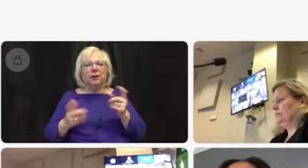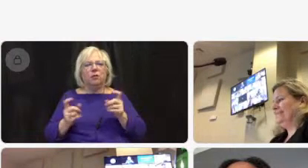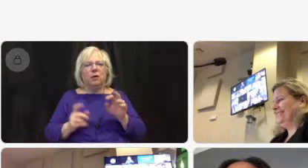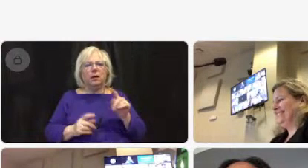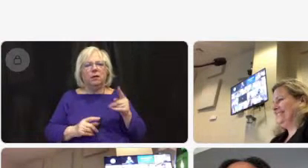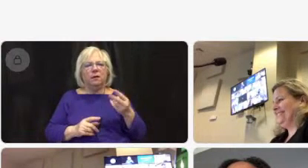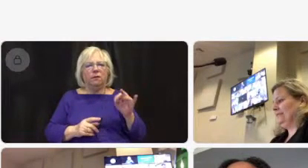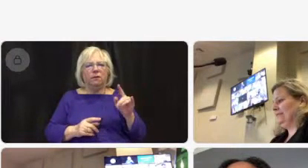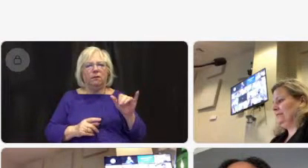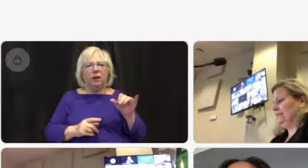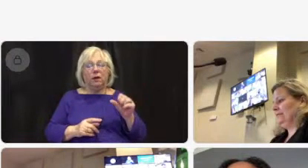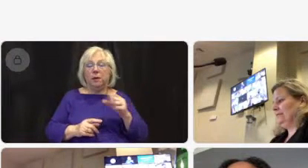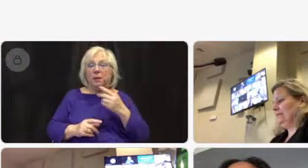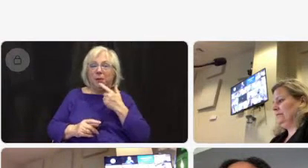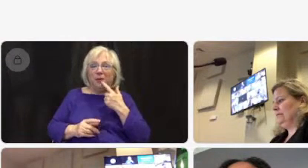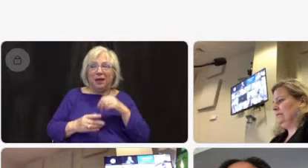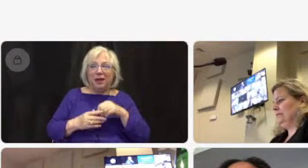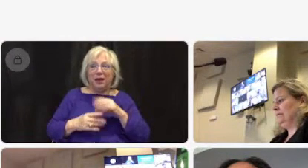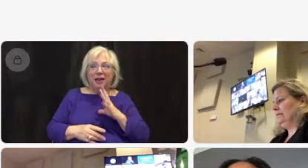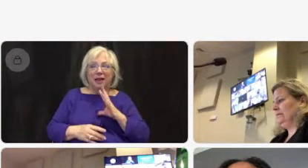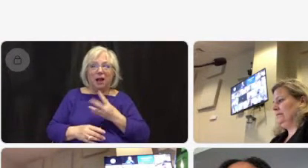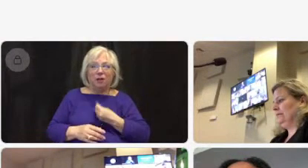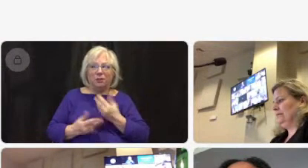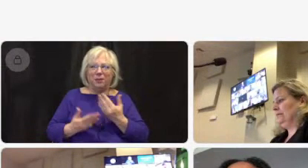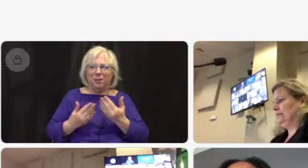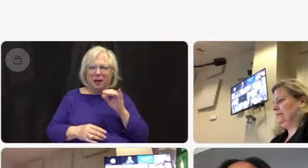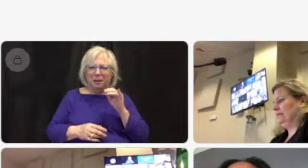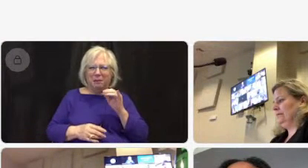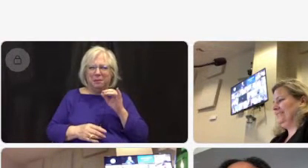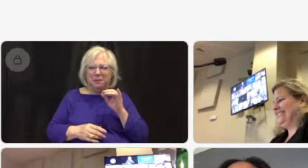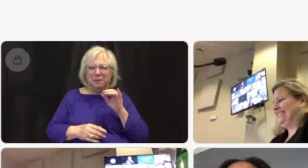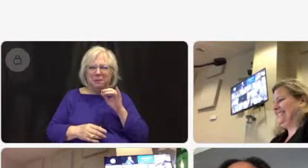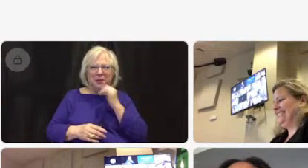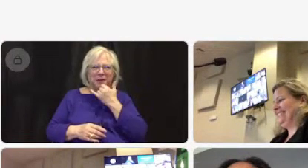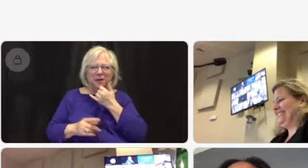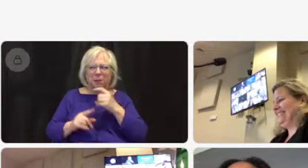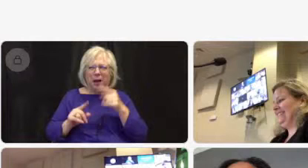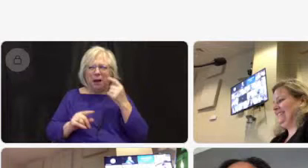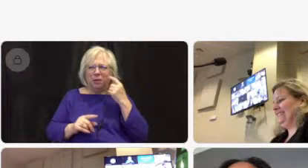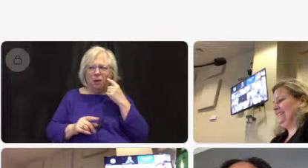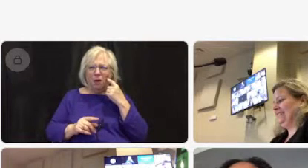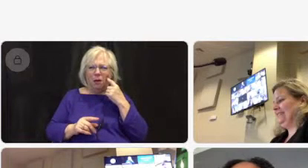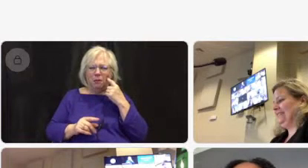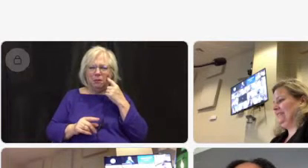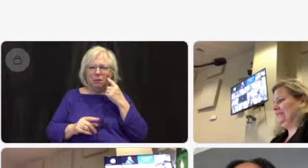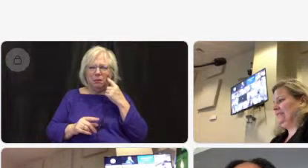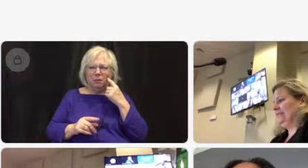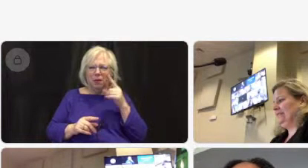we say in the culture, maybe I misunderstood the assignment, but I thought the question was,